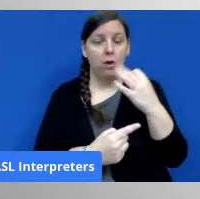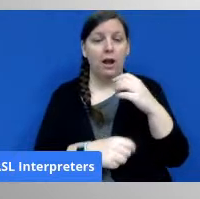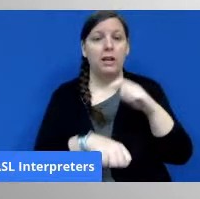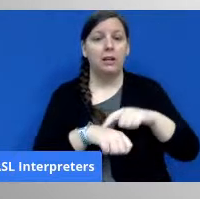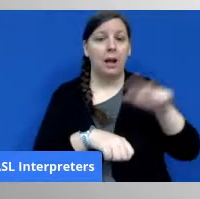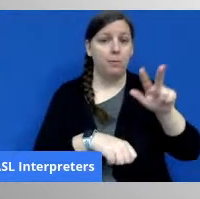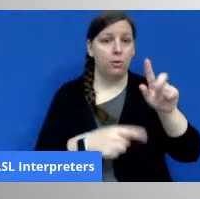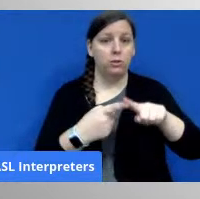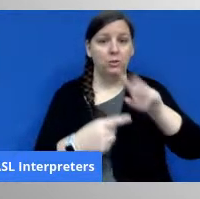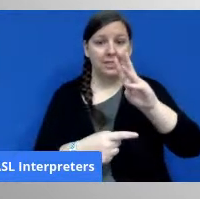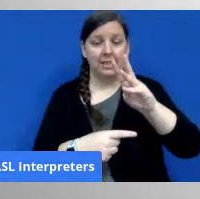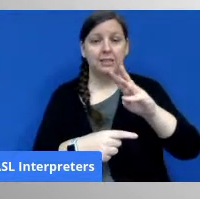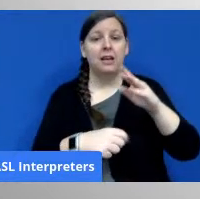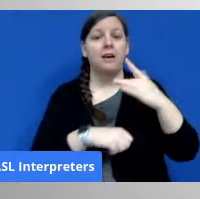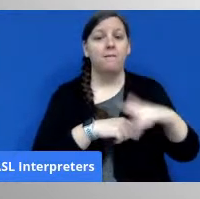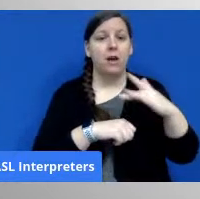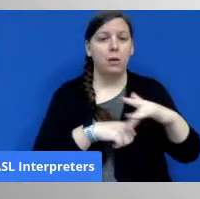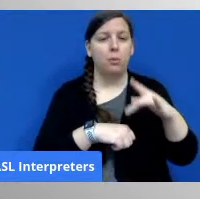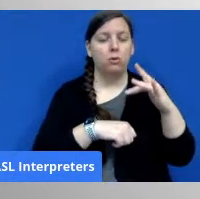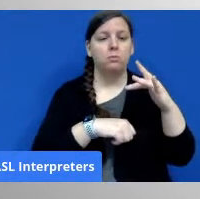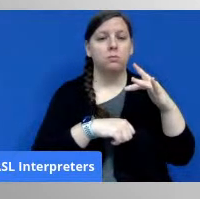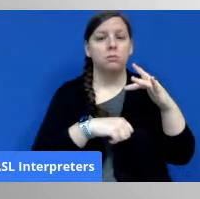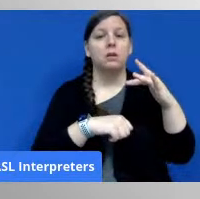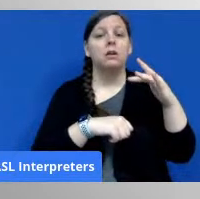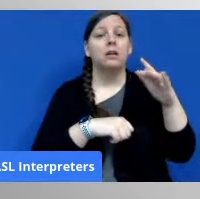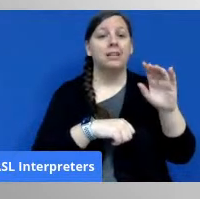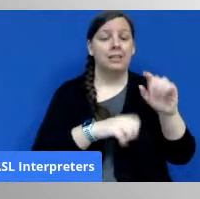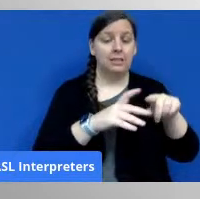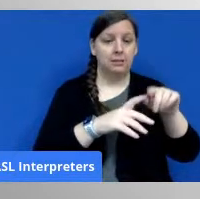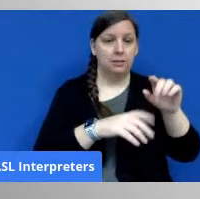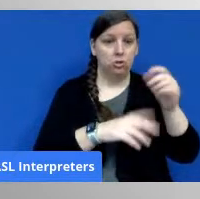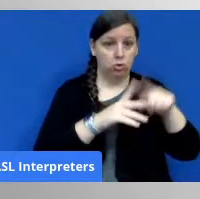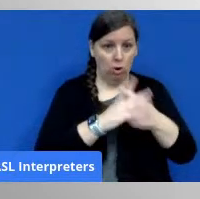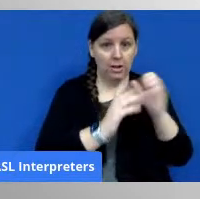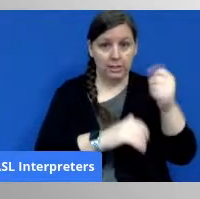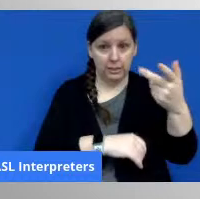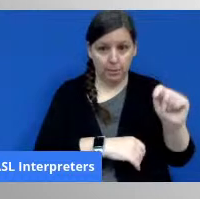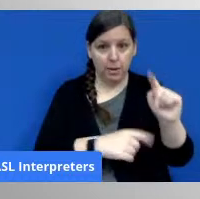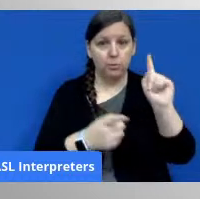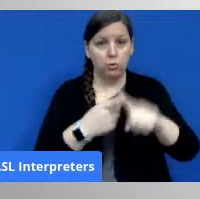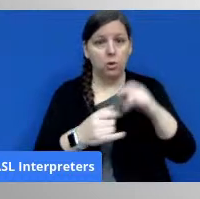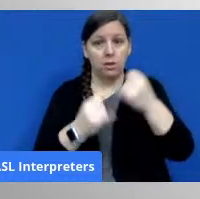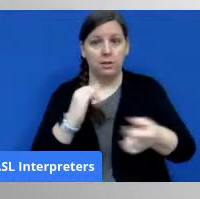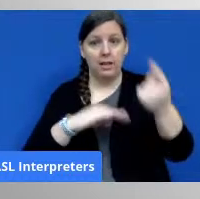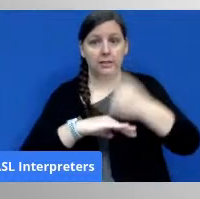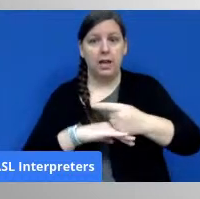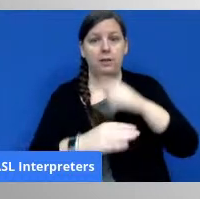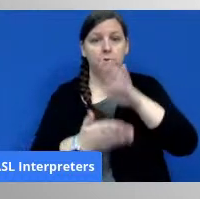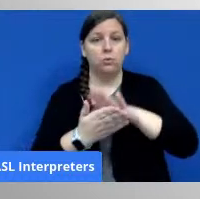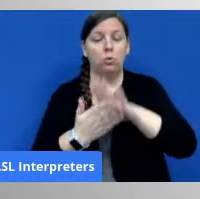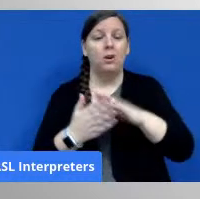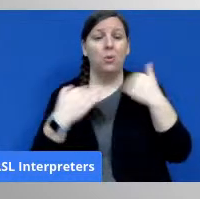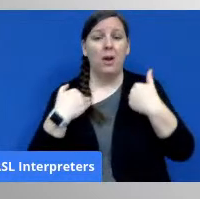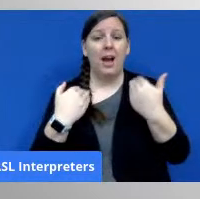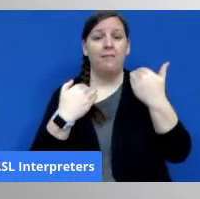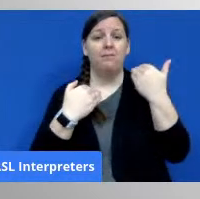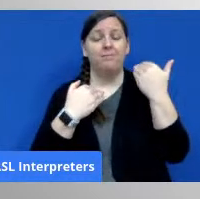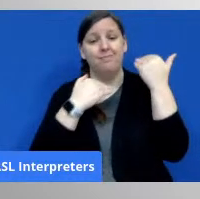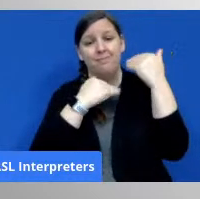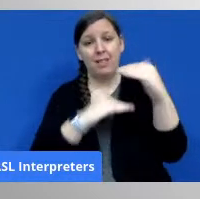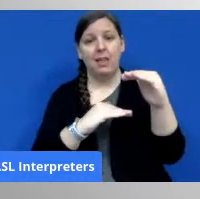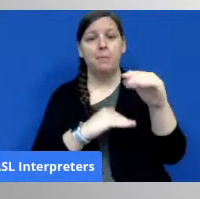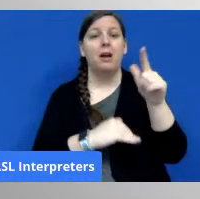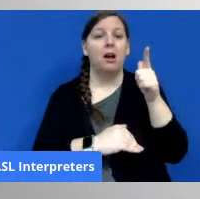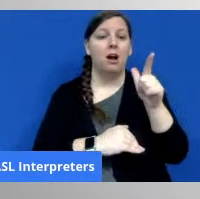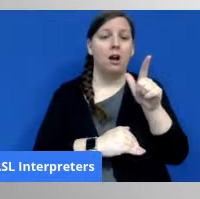the last day of school. It can only serve 125 students per site, which is a total of 250 students across